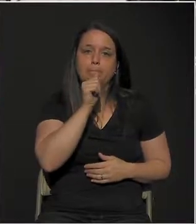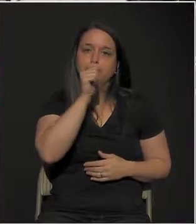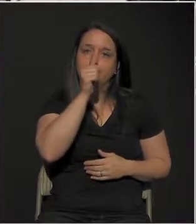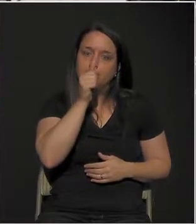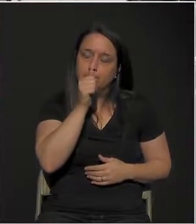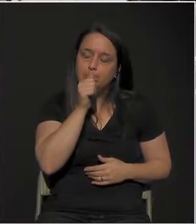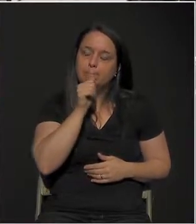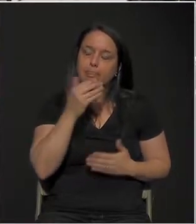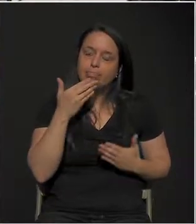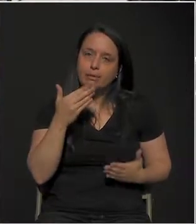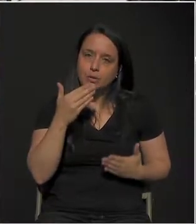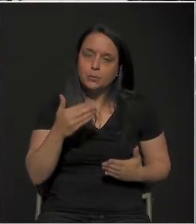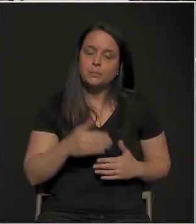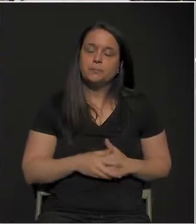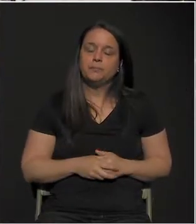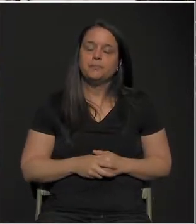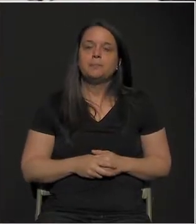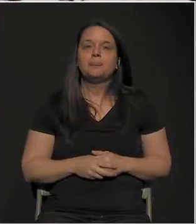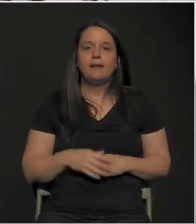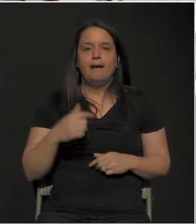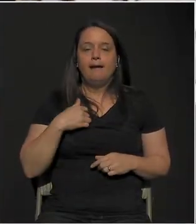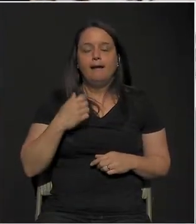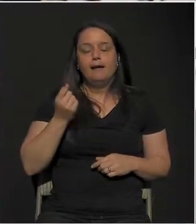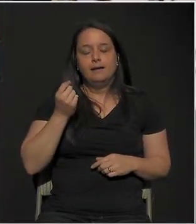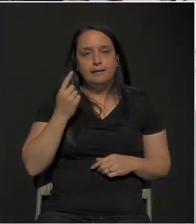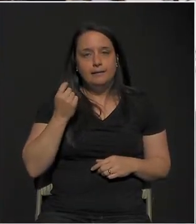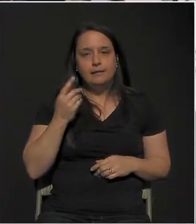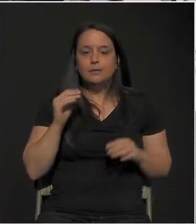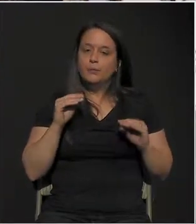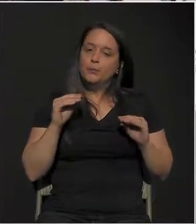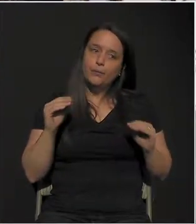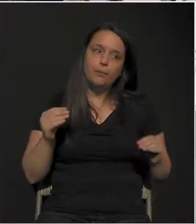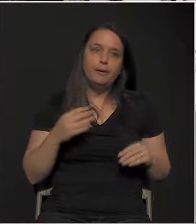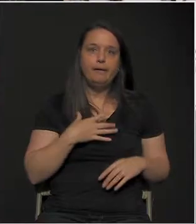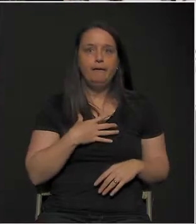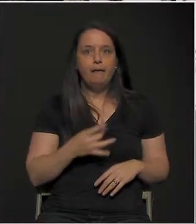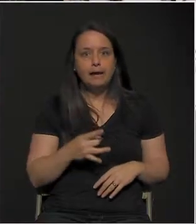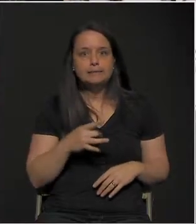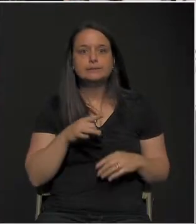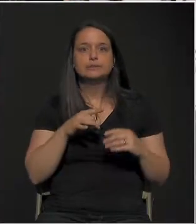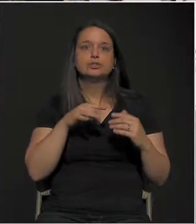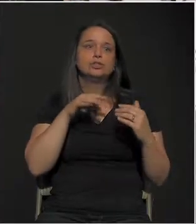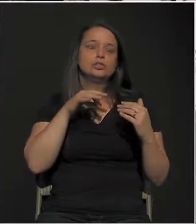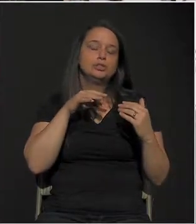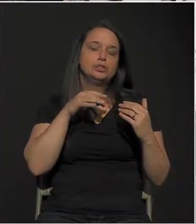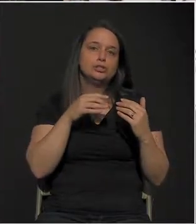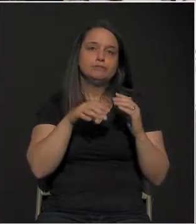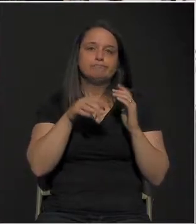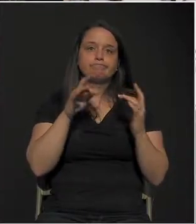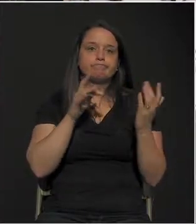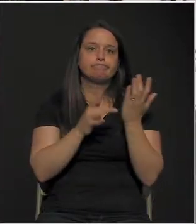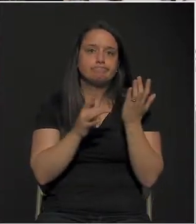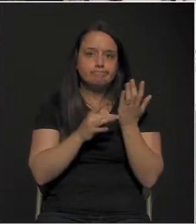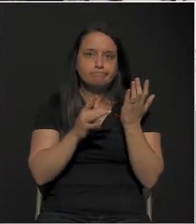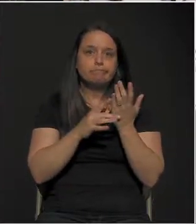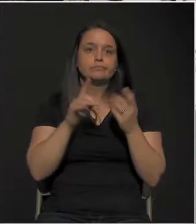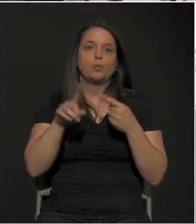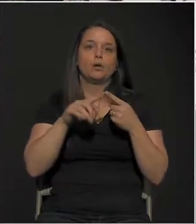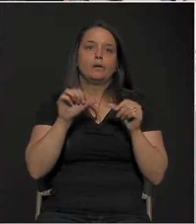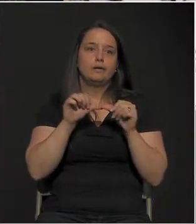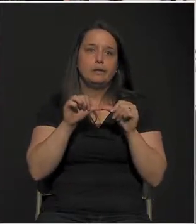willingness to, I get it. Nobody likes streaming church when it keeps glitching out.